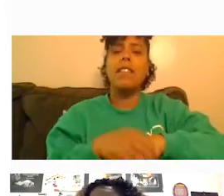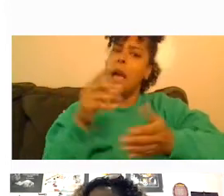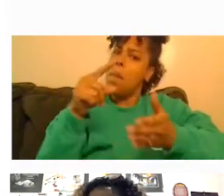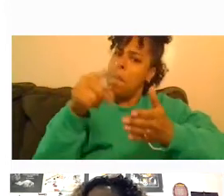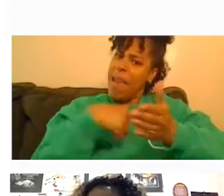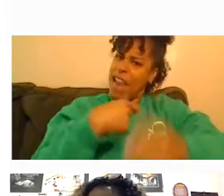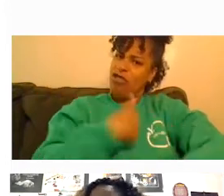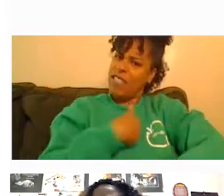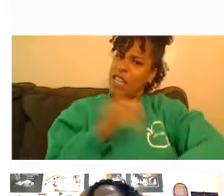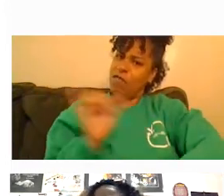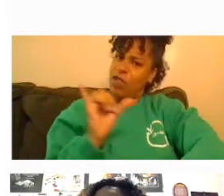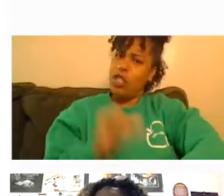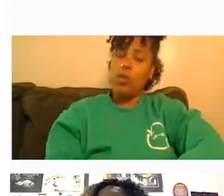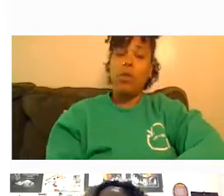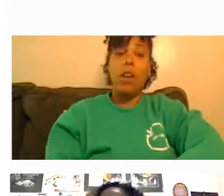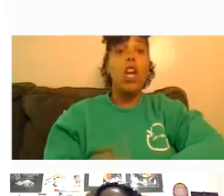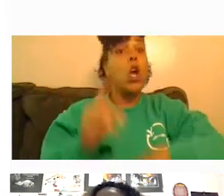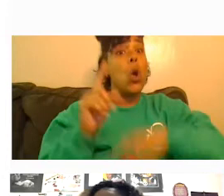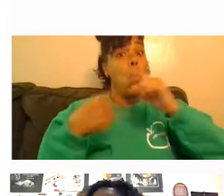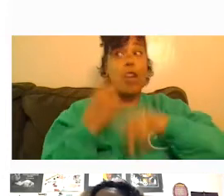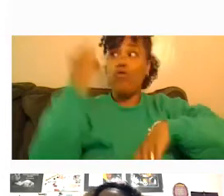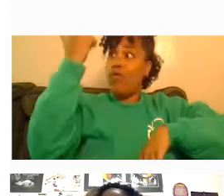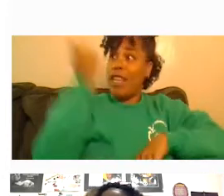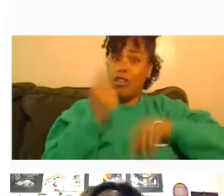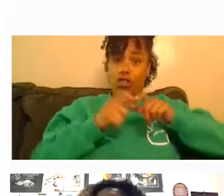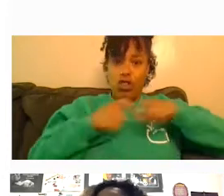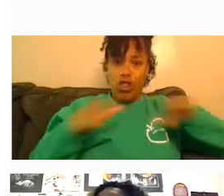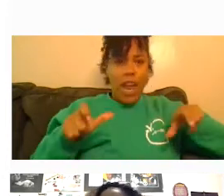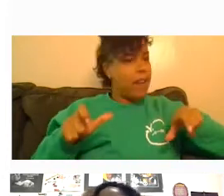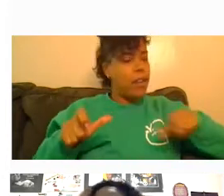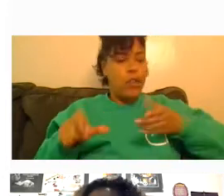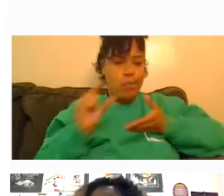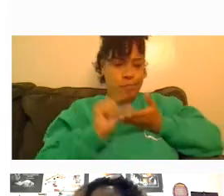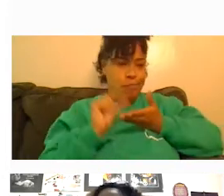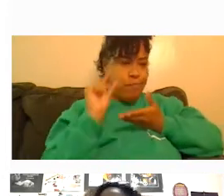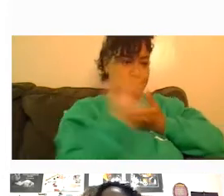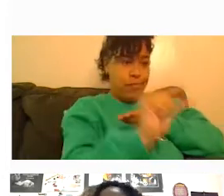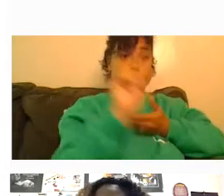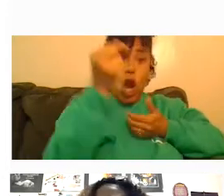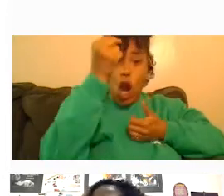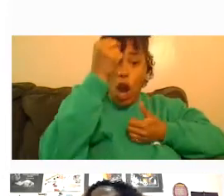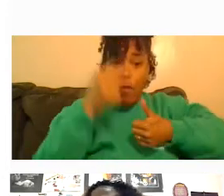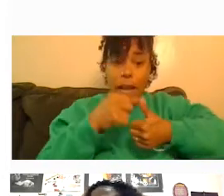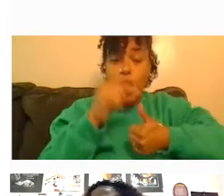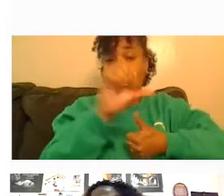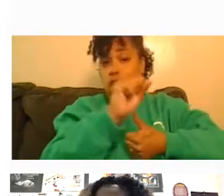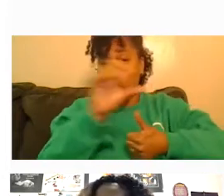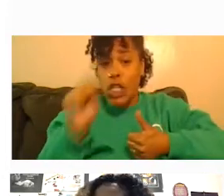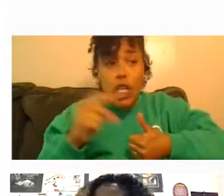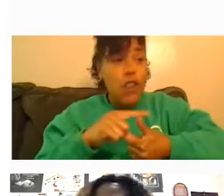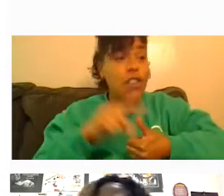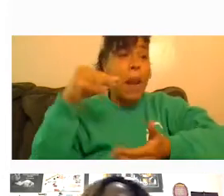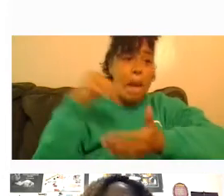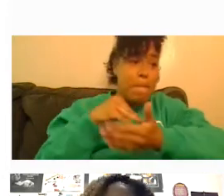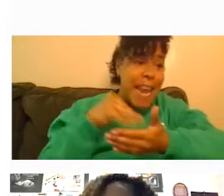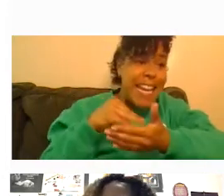Debbie can tell you that. You are paying your uncle, FICA, Medicare, Social, all of them get paid first. But what about